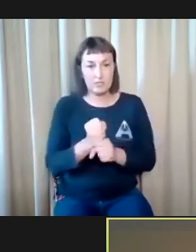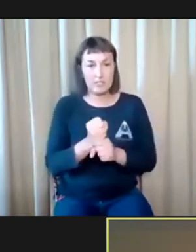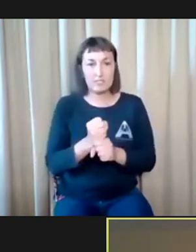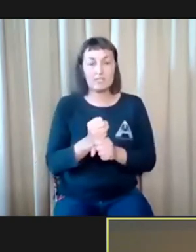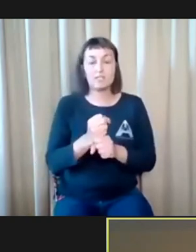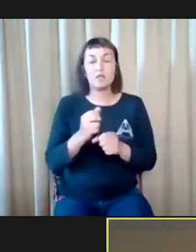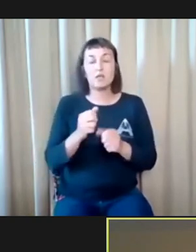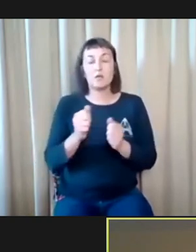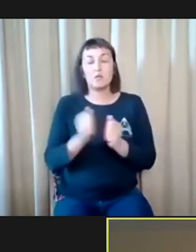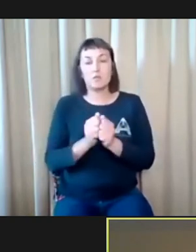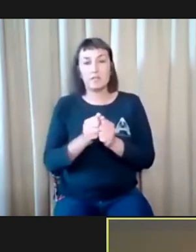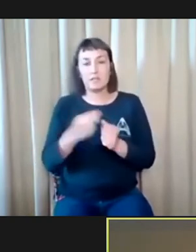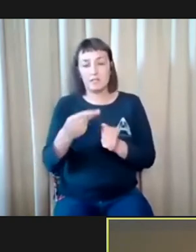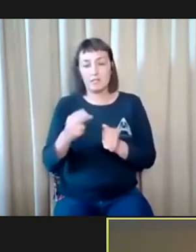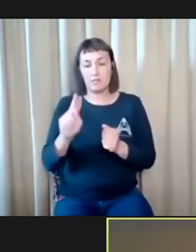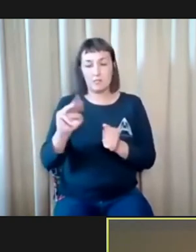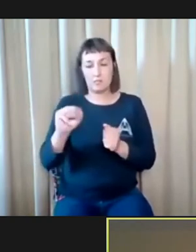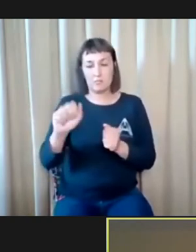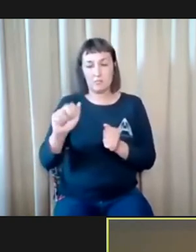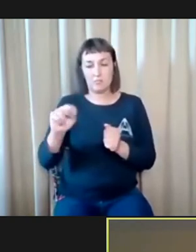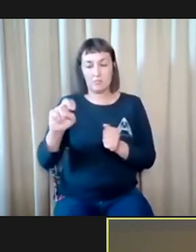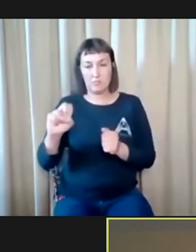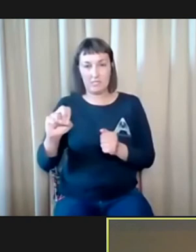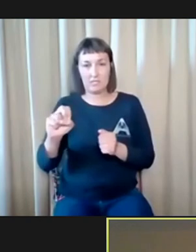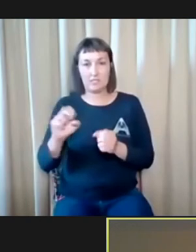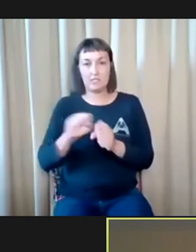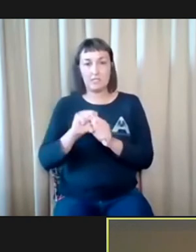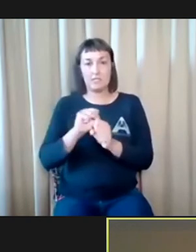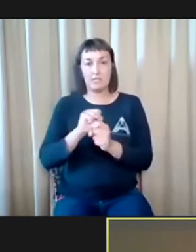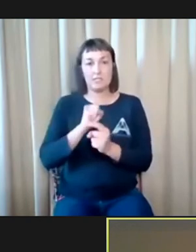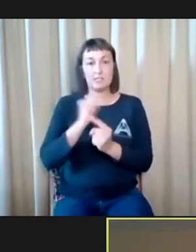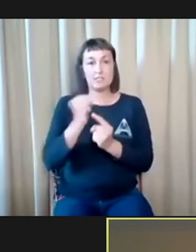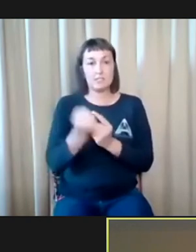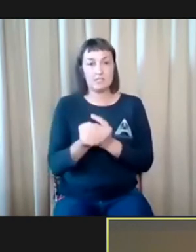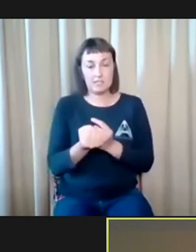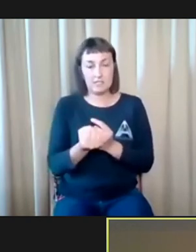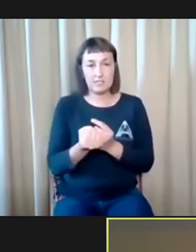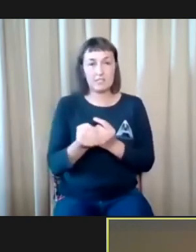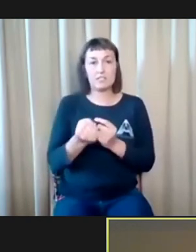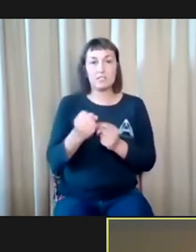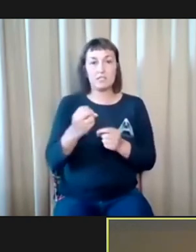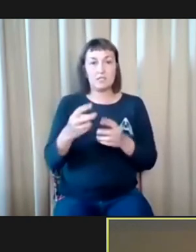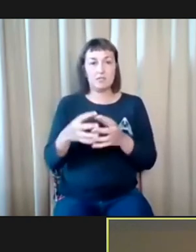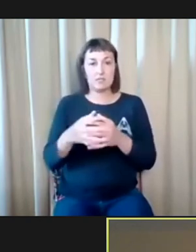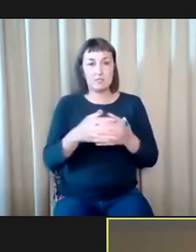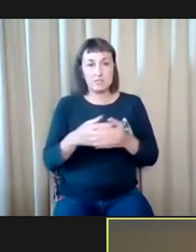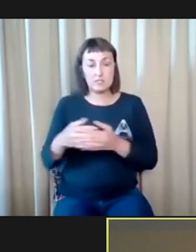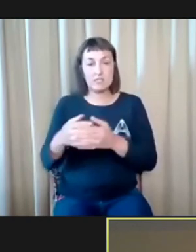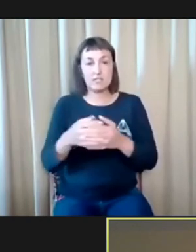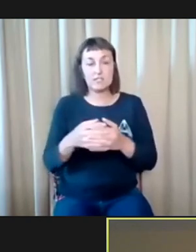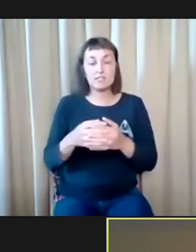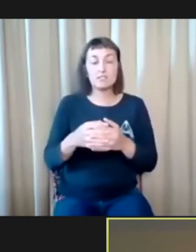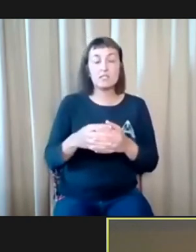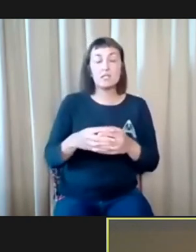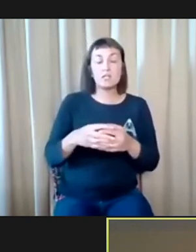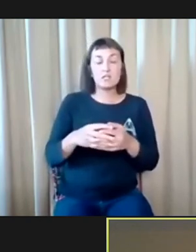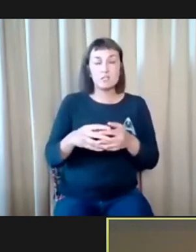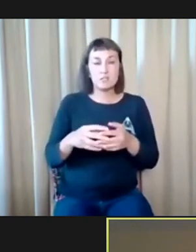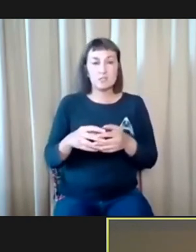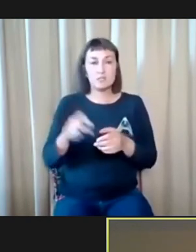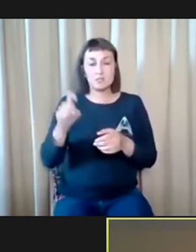of the United States, where you, that will help you start to take action right in your own state. So it